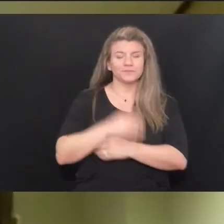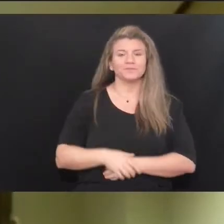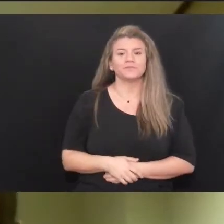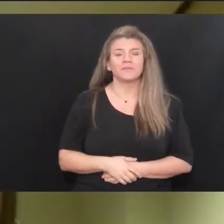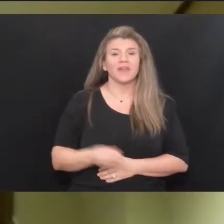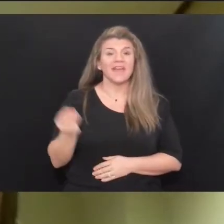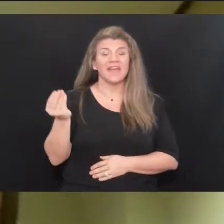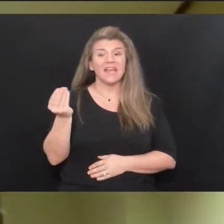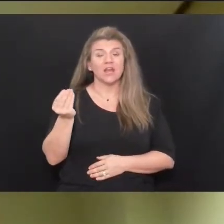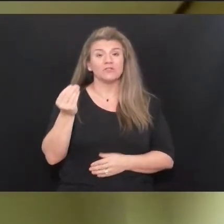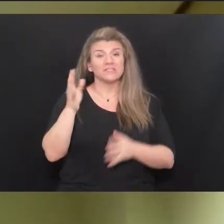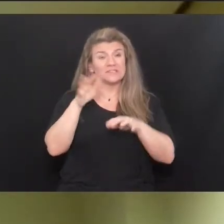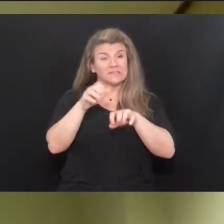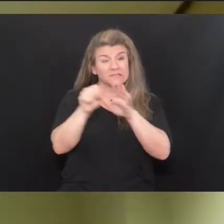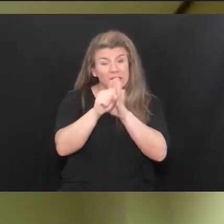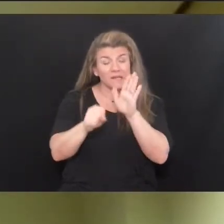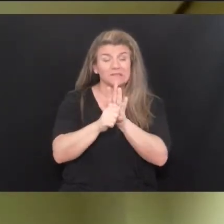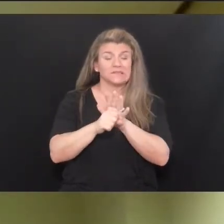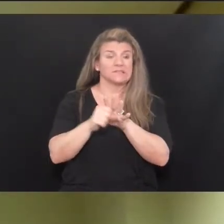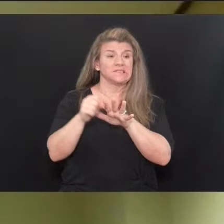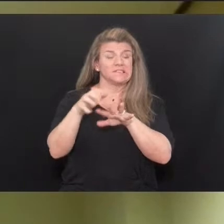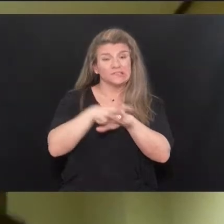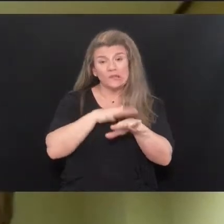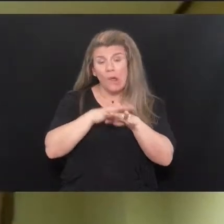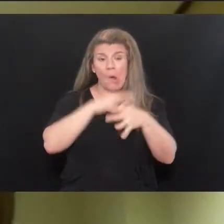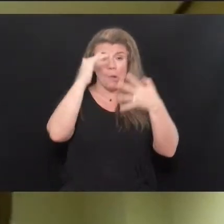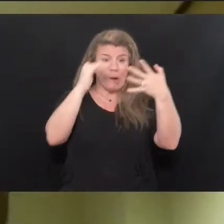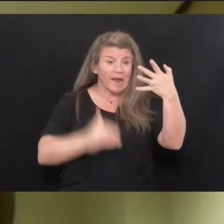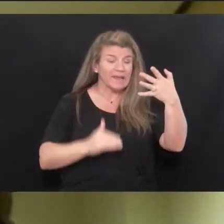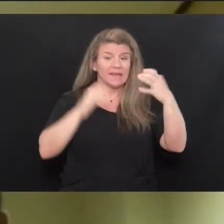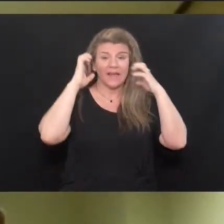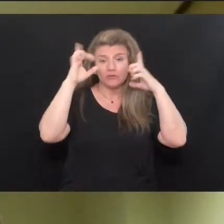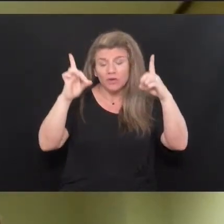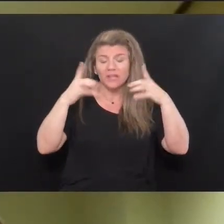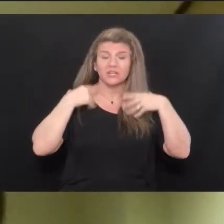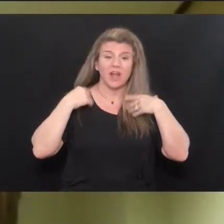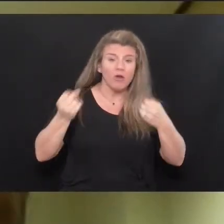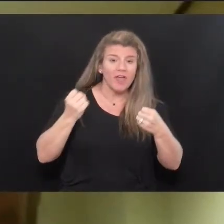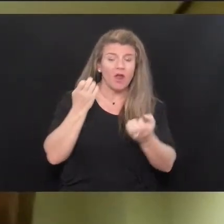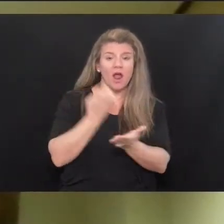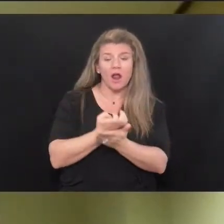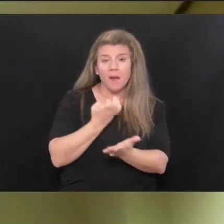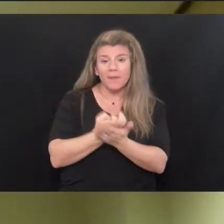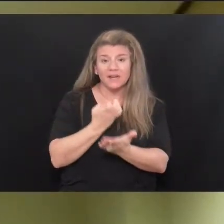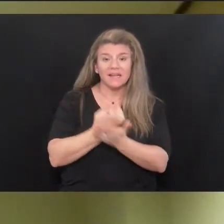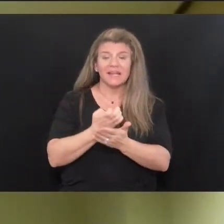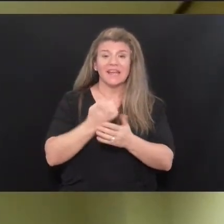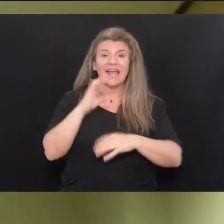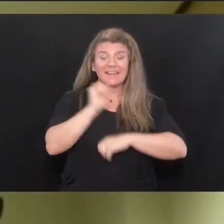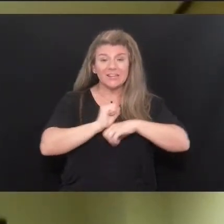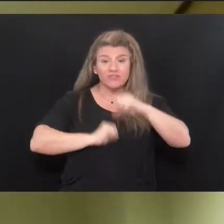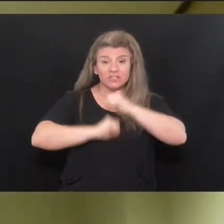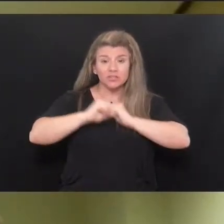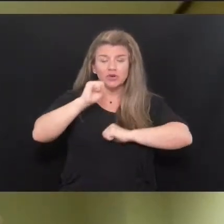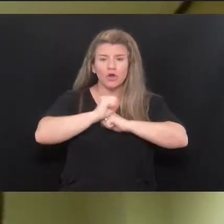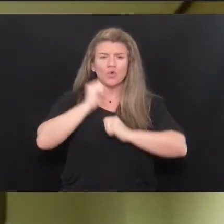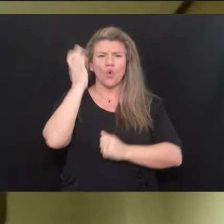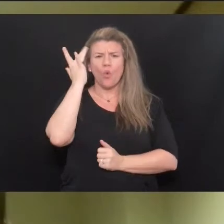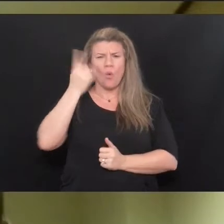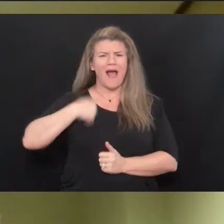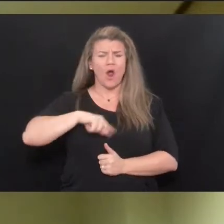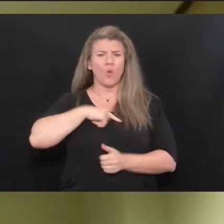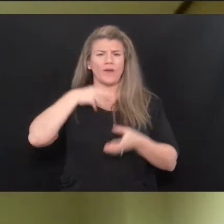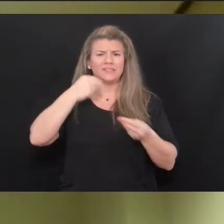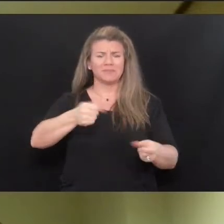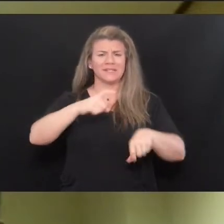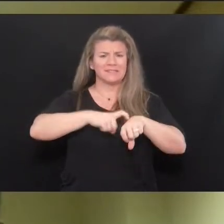the state's low rankings in education, healthcare, the economy, and infrastructure, why are we spending